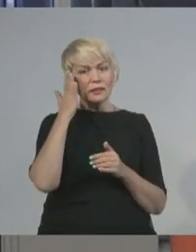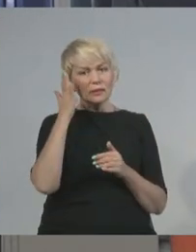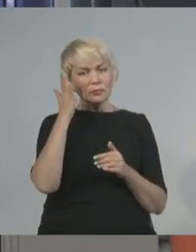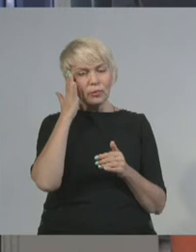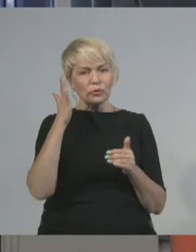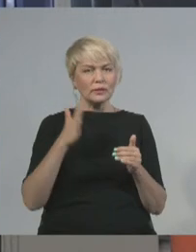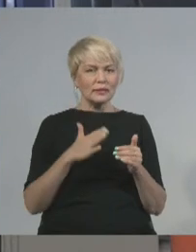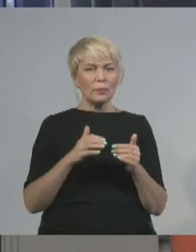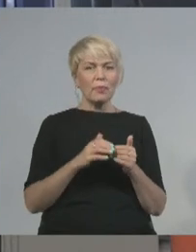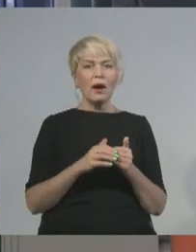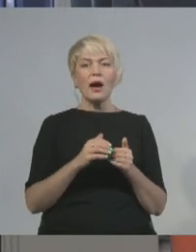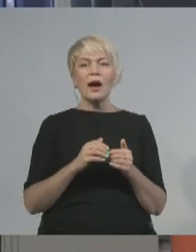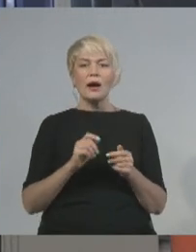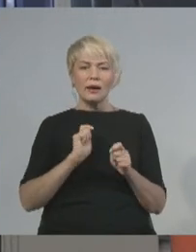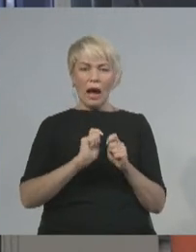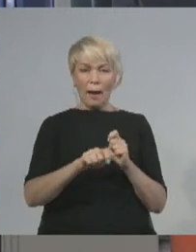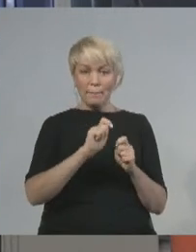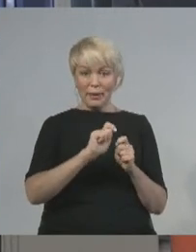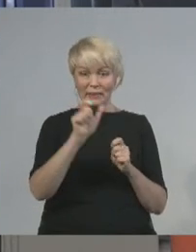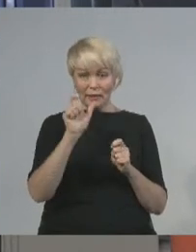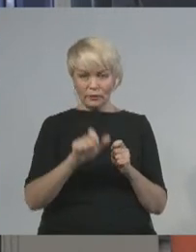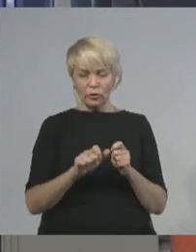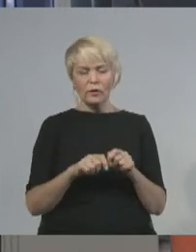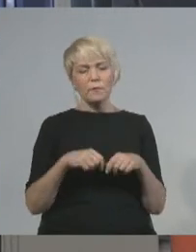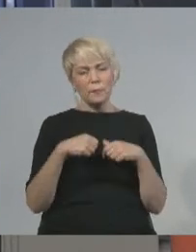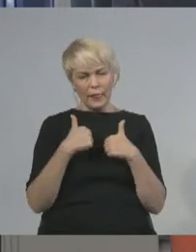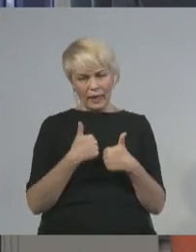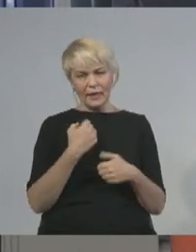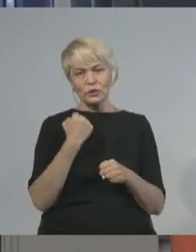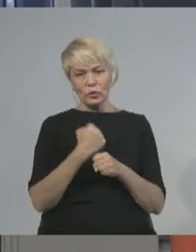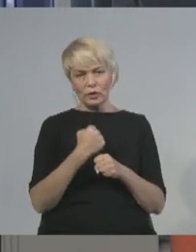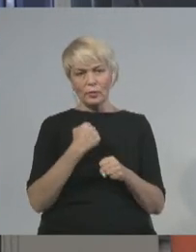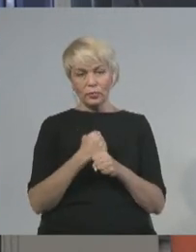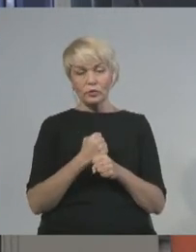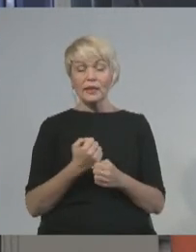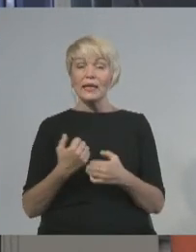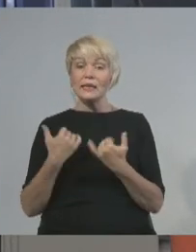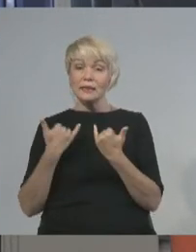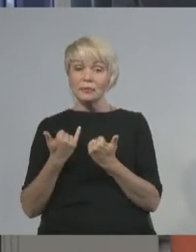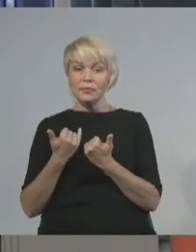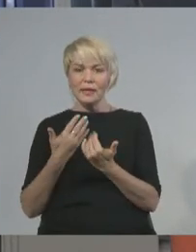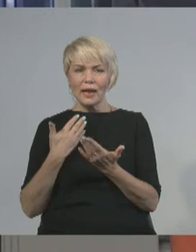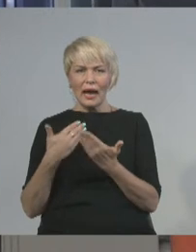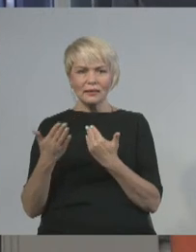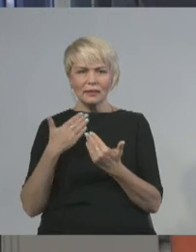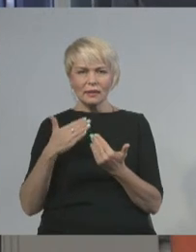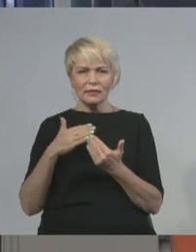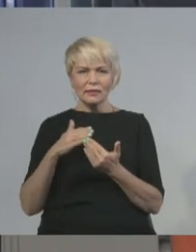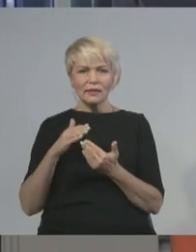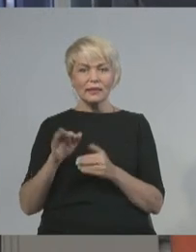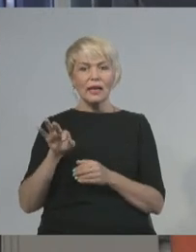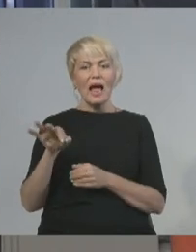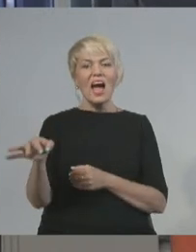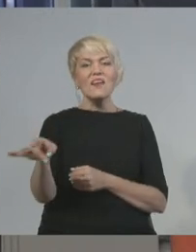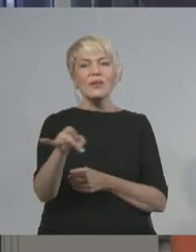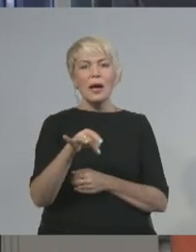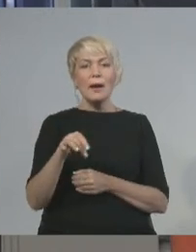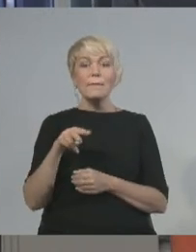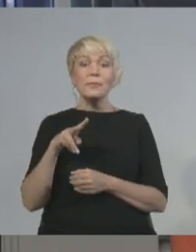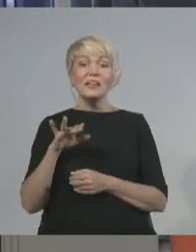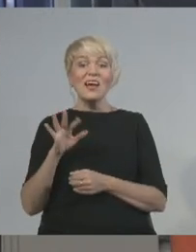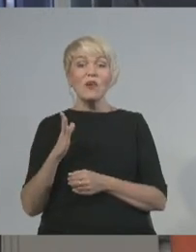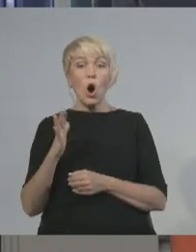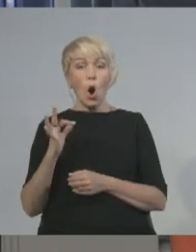and this ambassador way can also work well and now speaking about paywalls in the regions